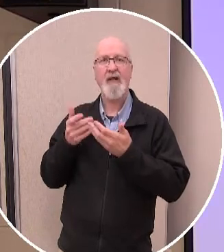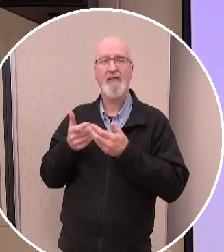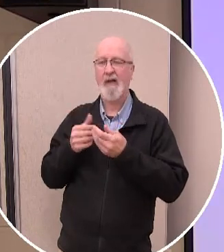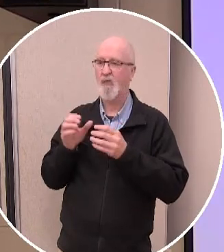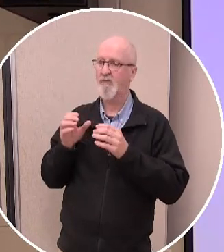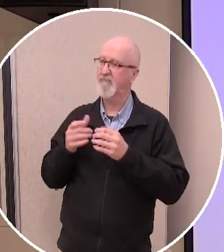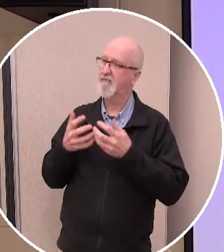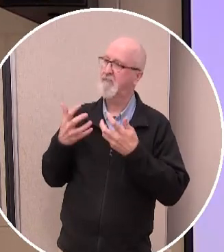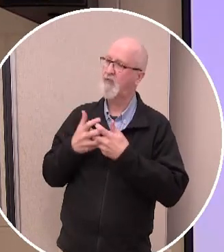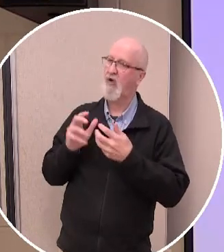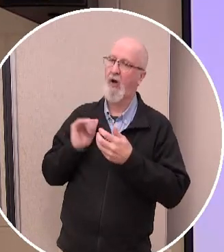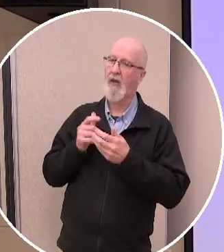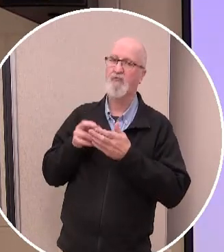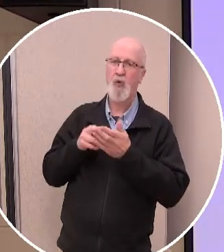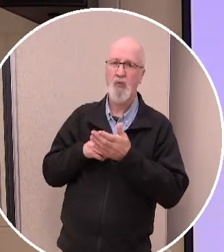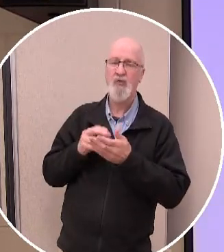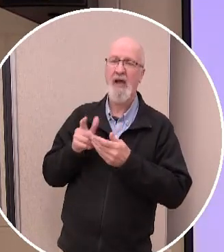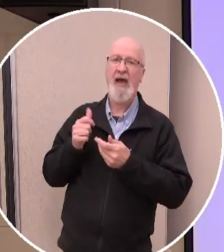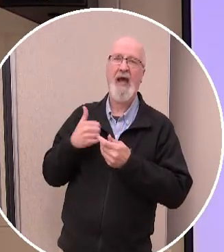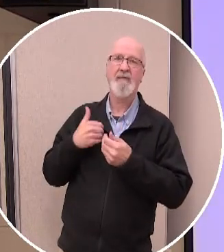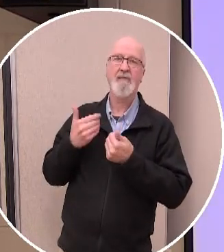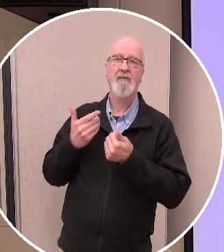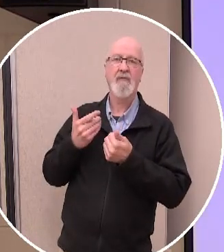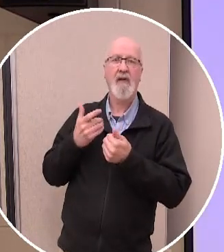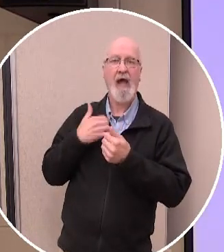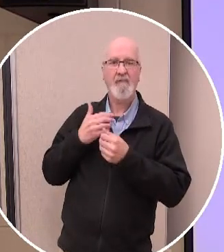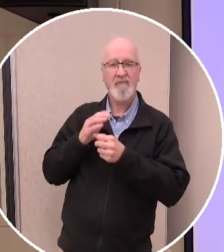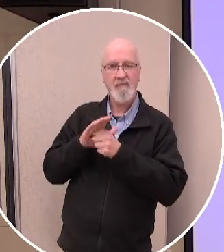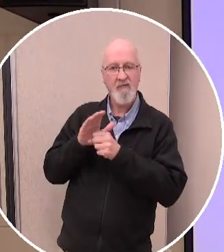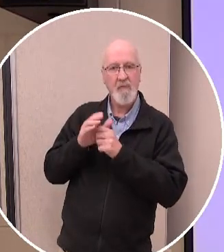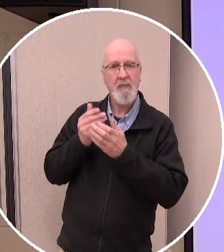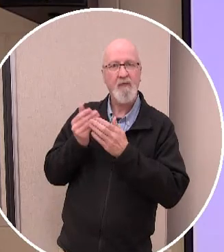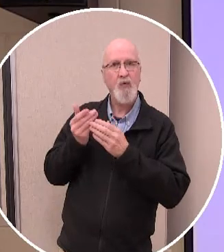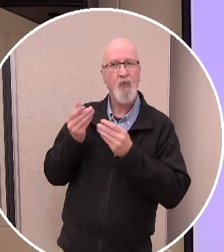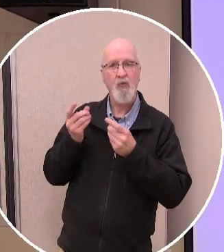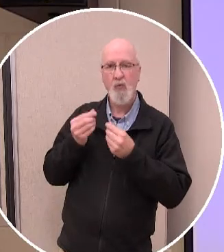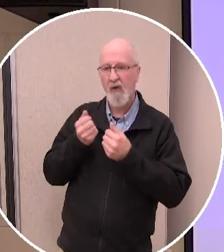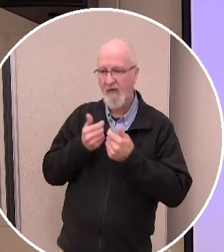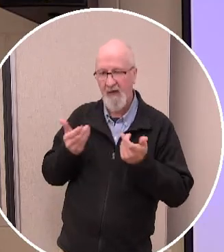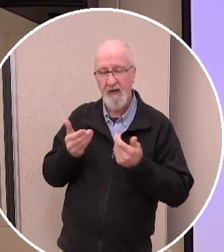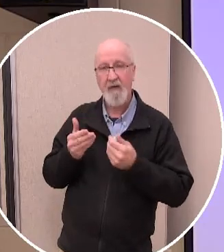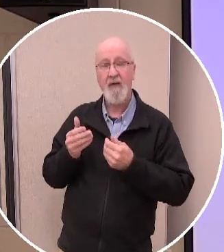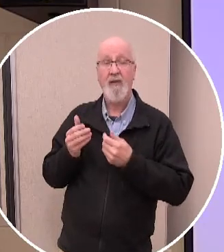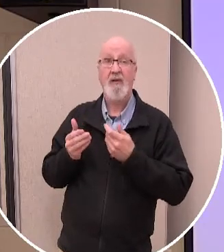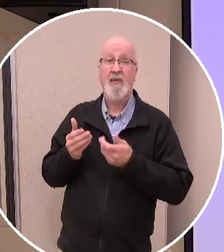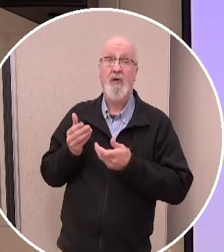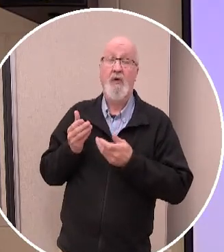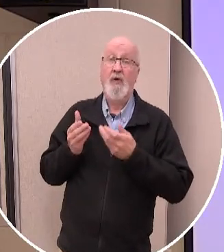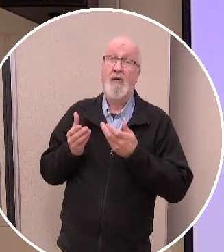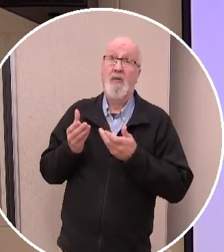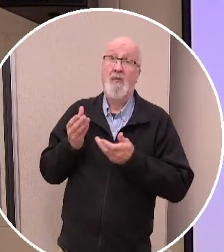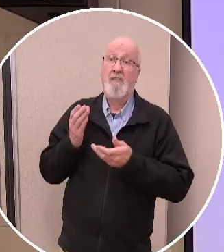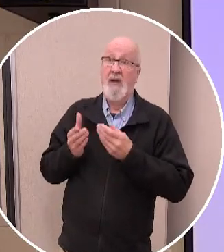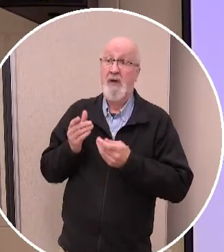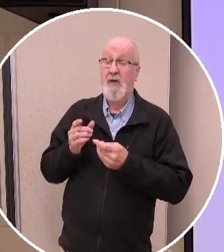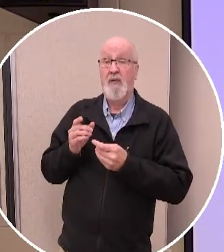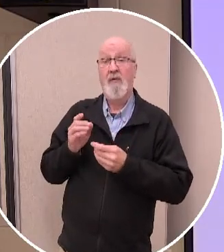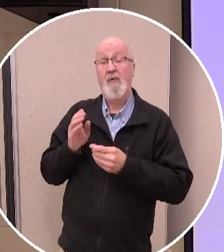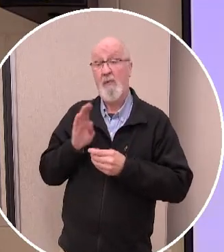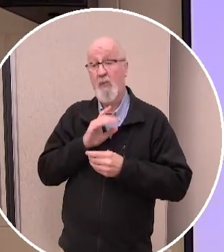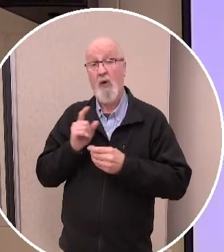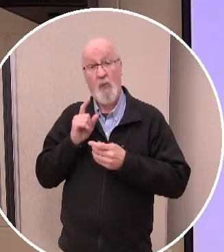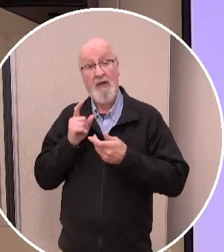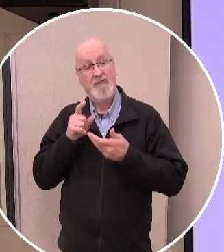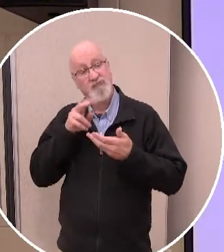that within a financially acceptable envelope, then there'd be a requirement for the board to revisit. If